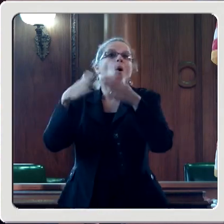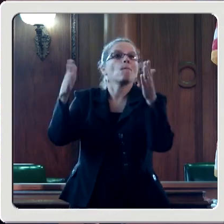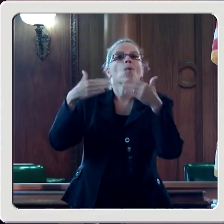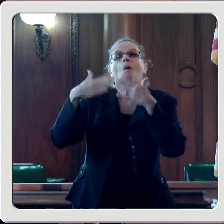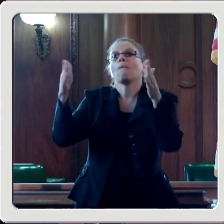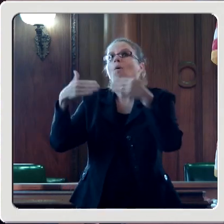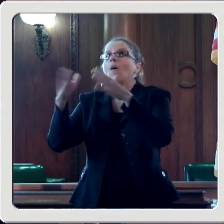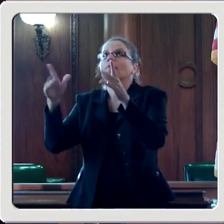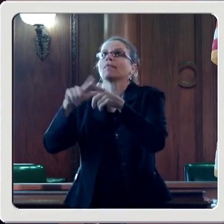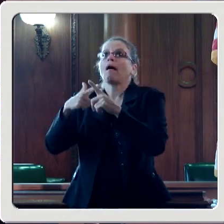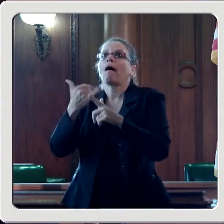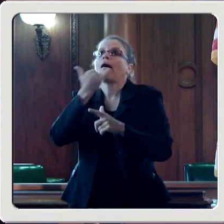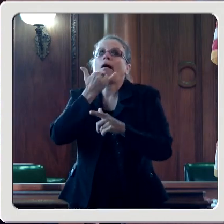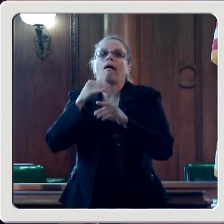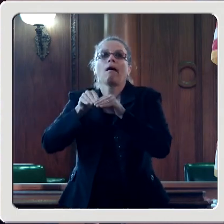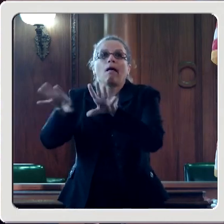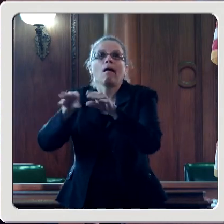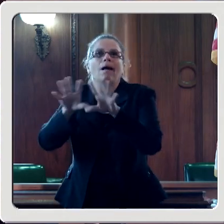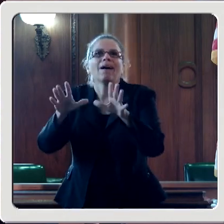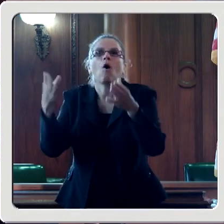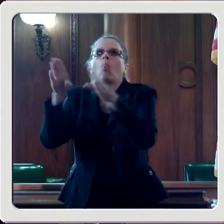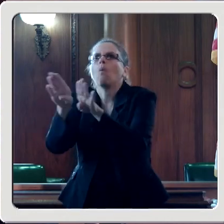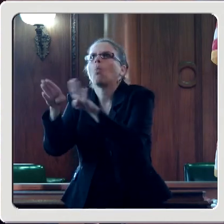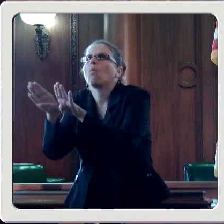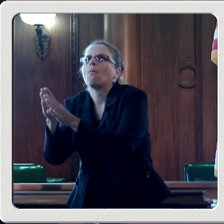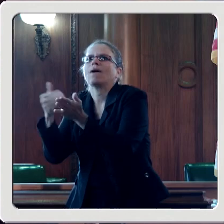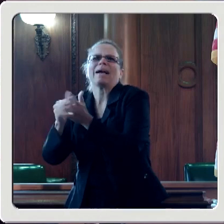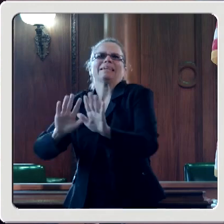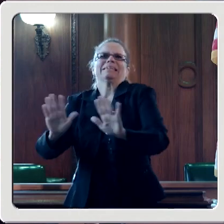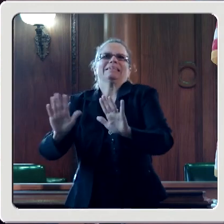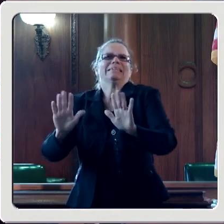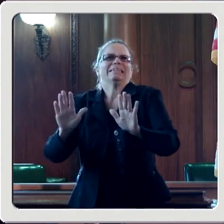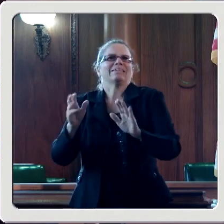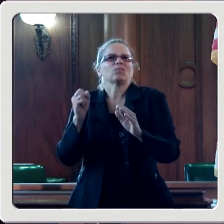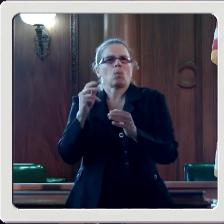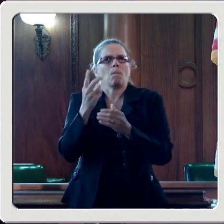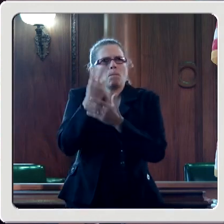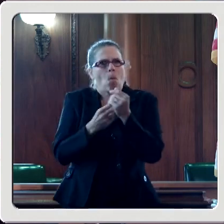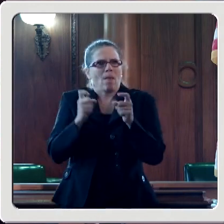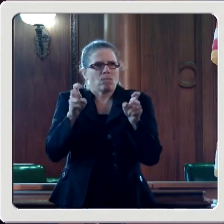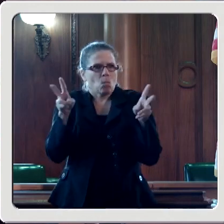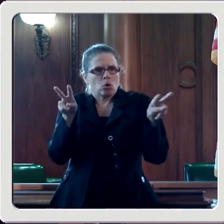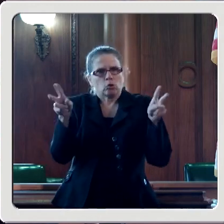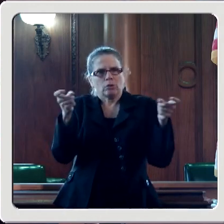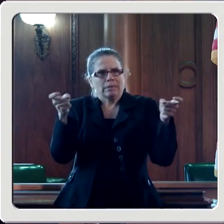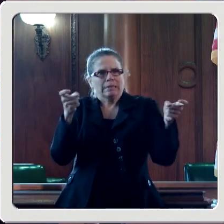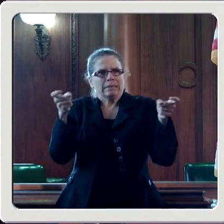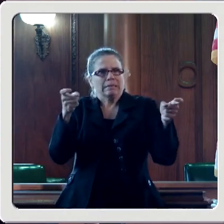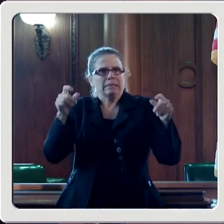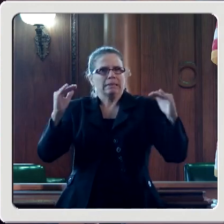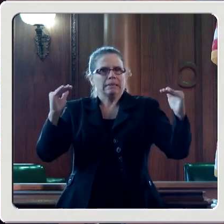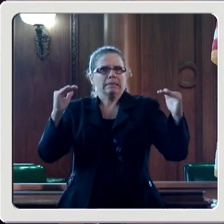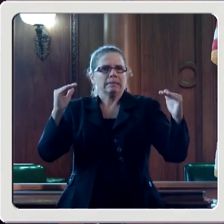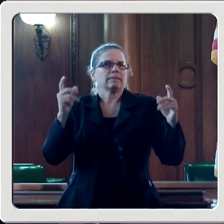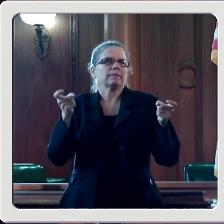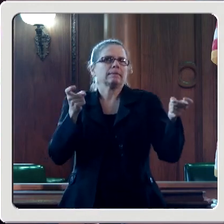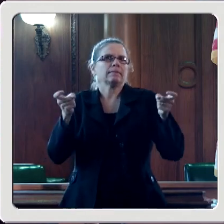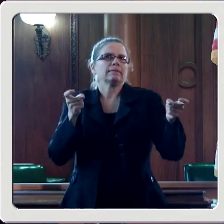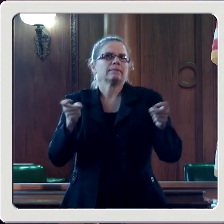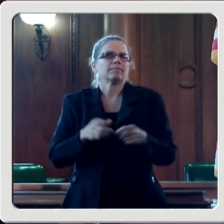and end up taking 2 steps back. So keep doing what you're doing. To the residents and business community, thank